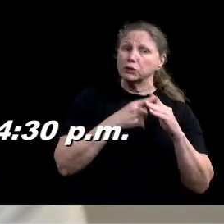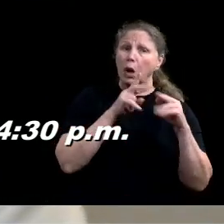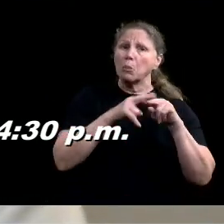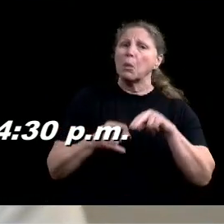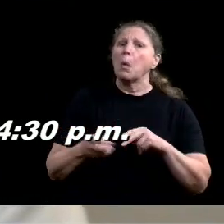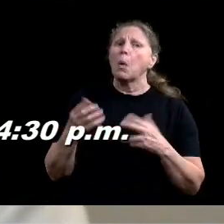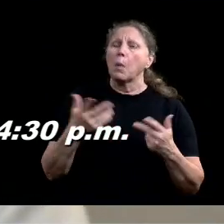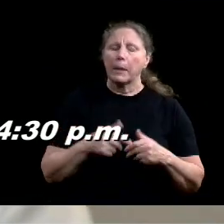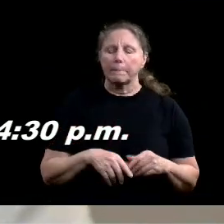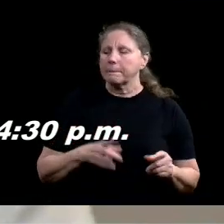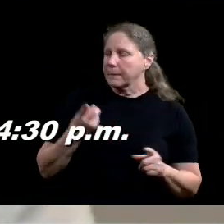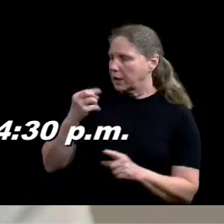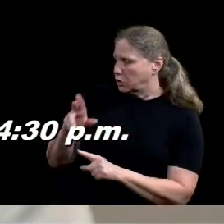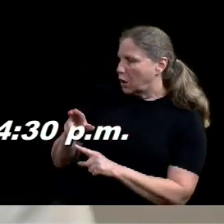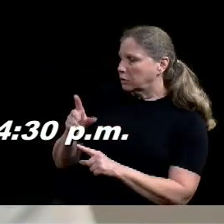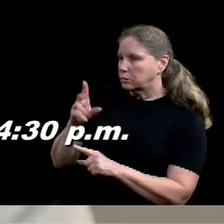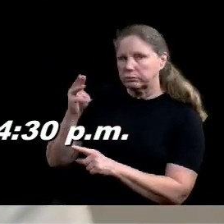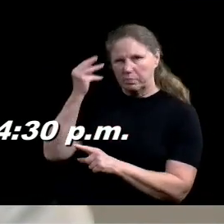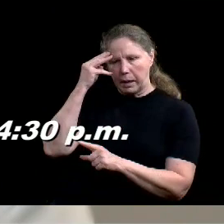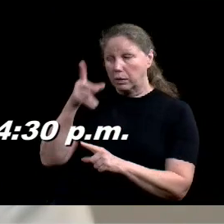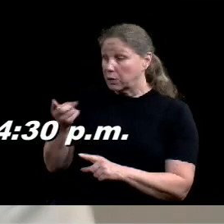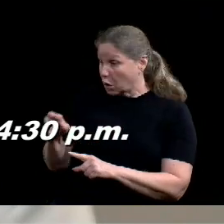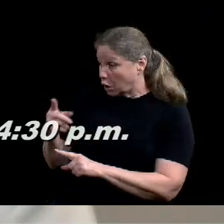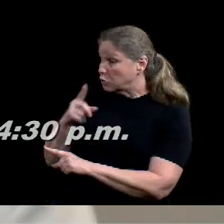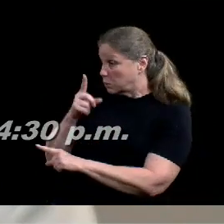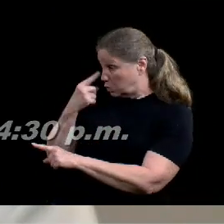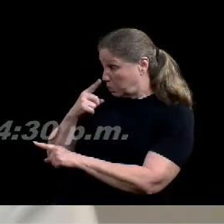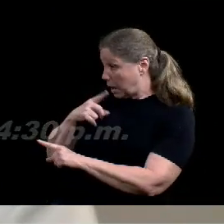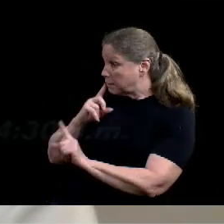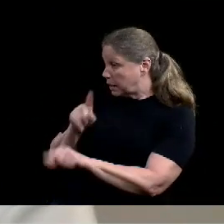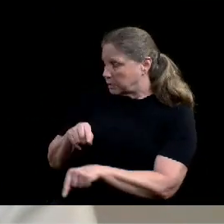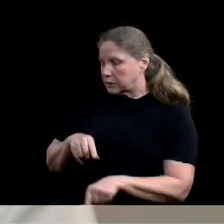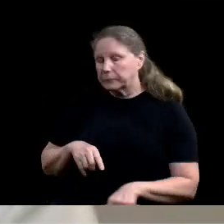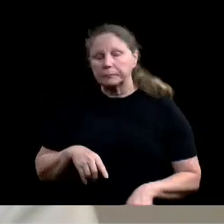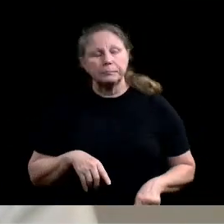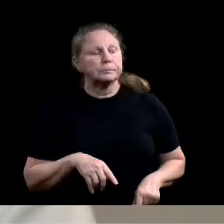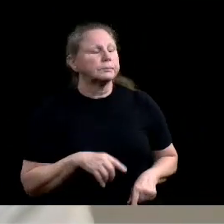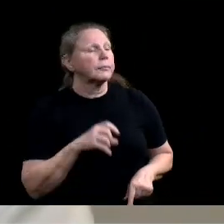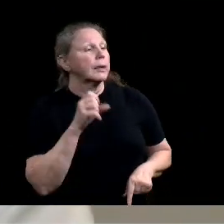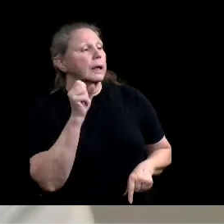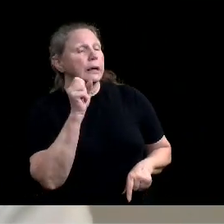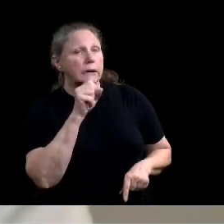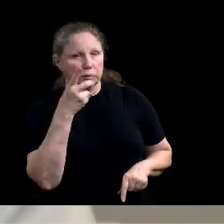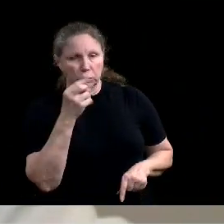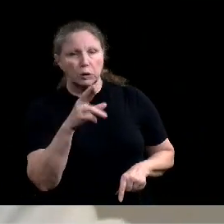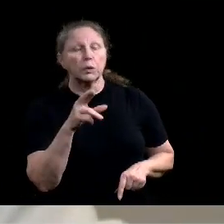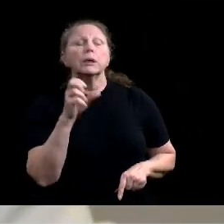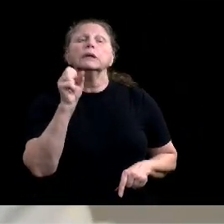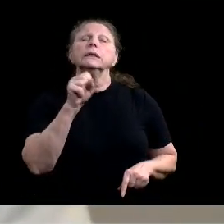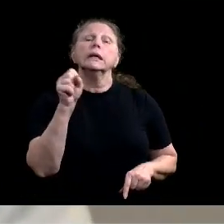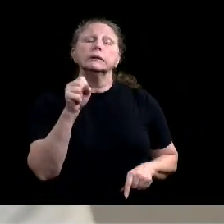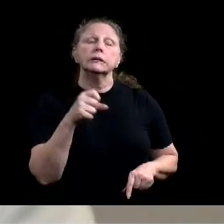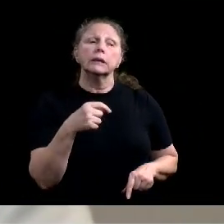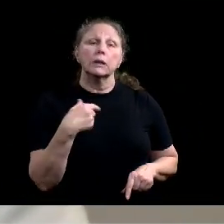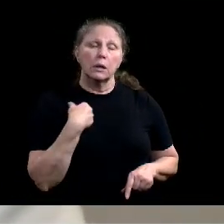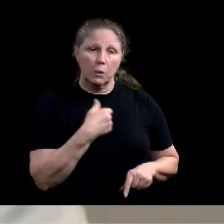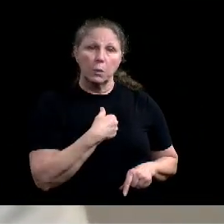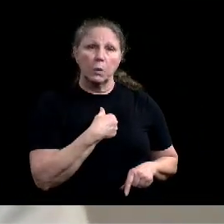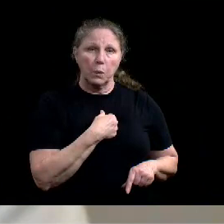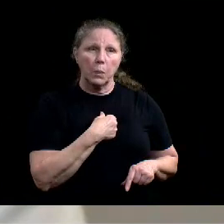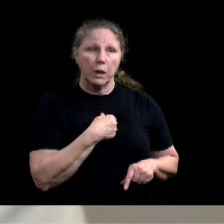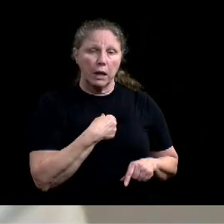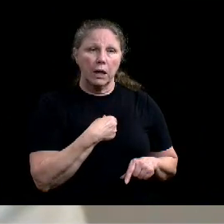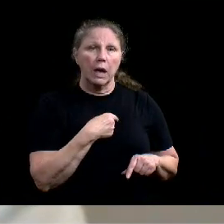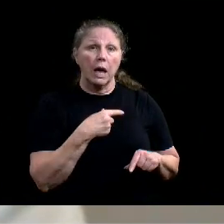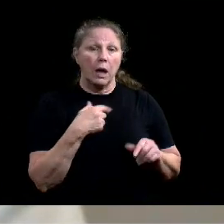Yeah, as far as we can tell, we have mapped very closely in proportion to